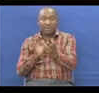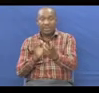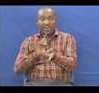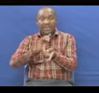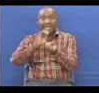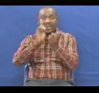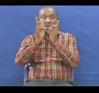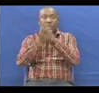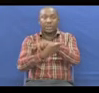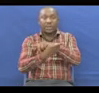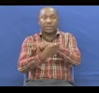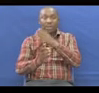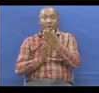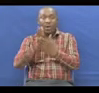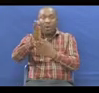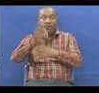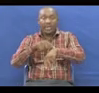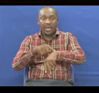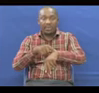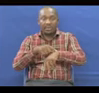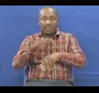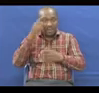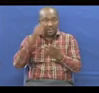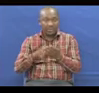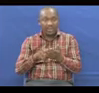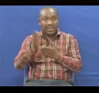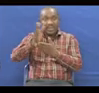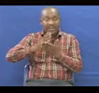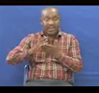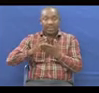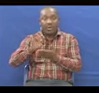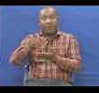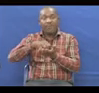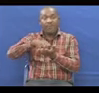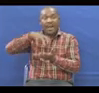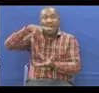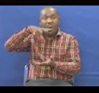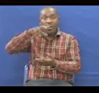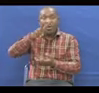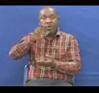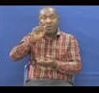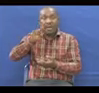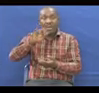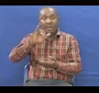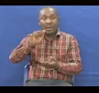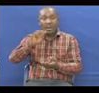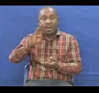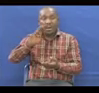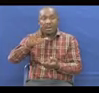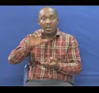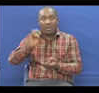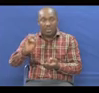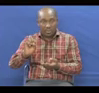time. So we have some of the variables. We have some of the variables that make human population to